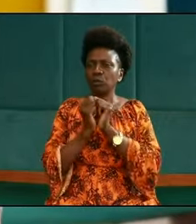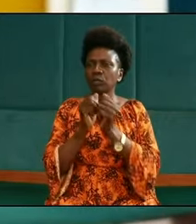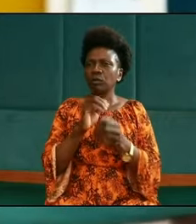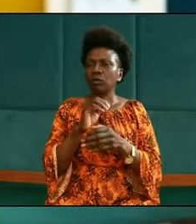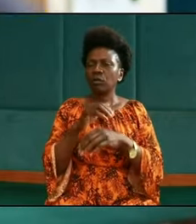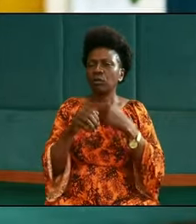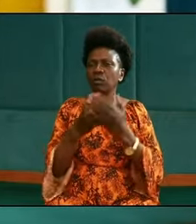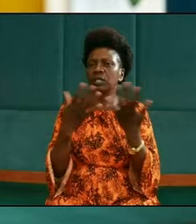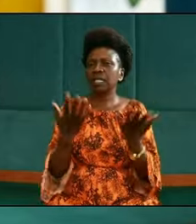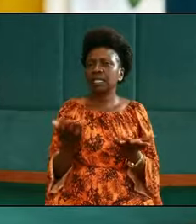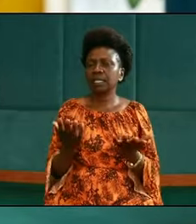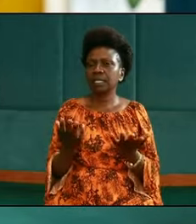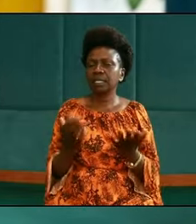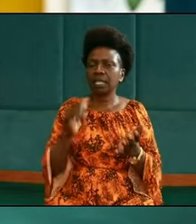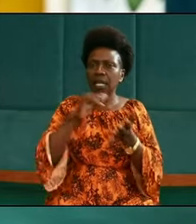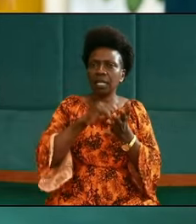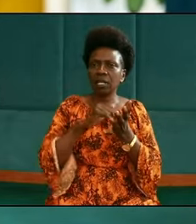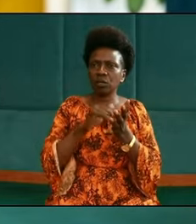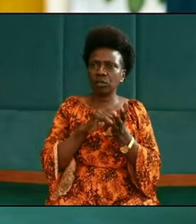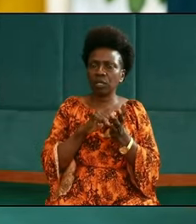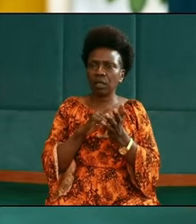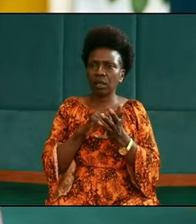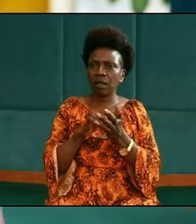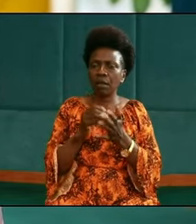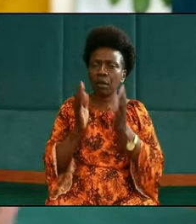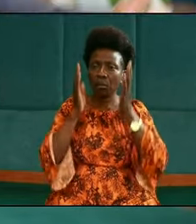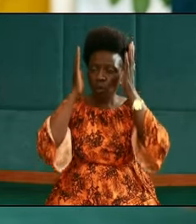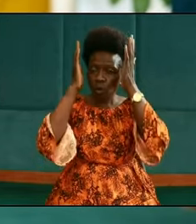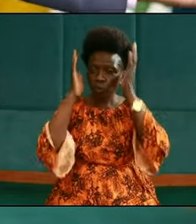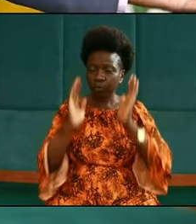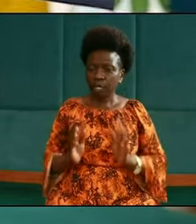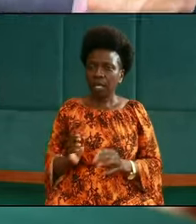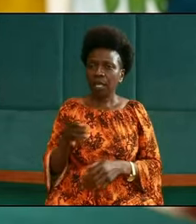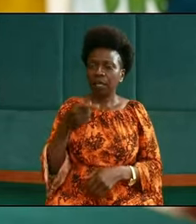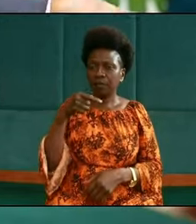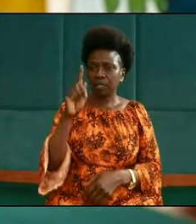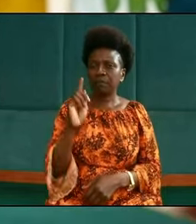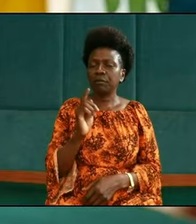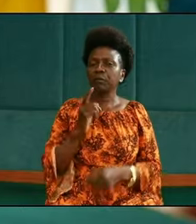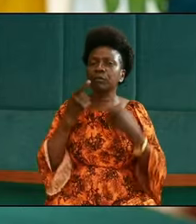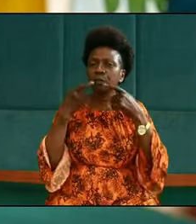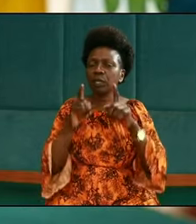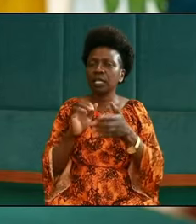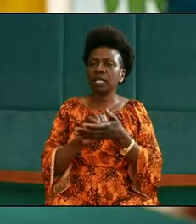rights, including Pope himself declaring that they can